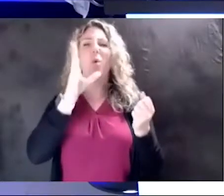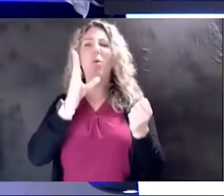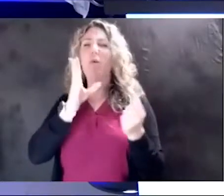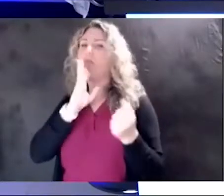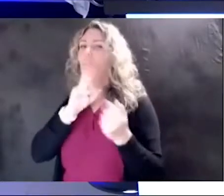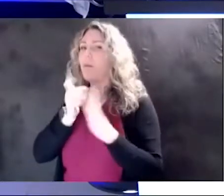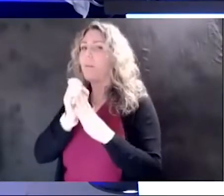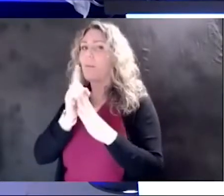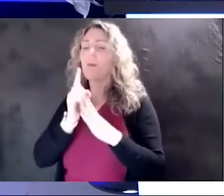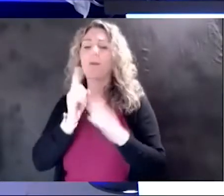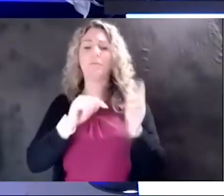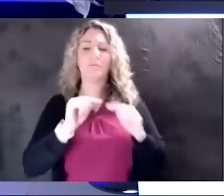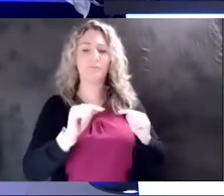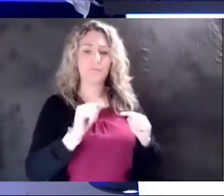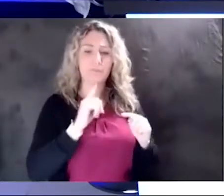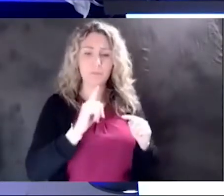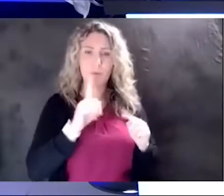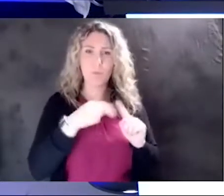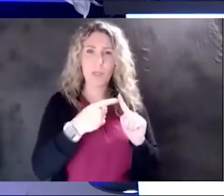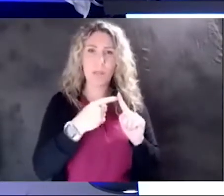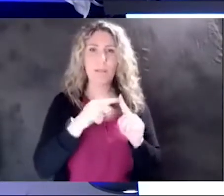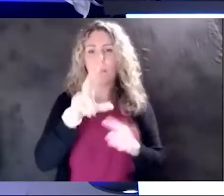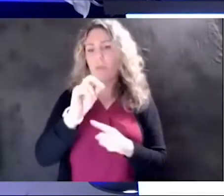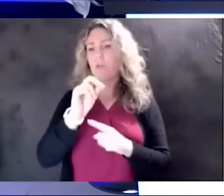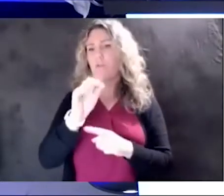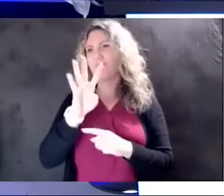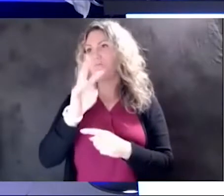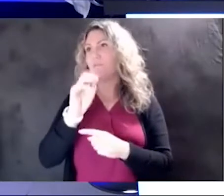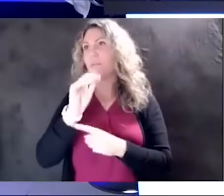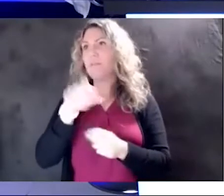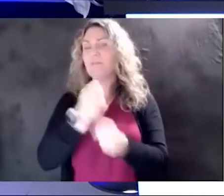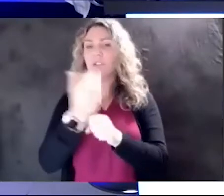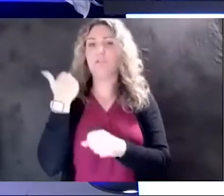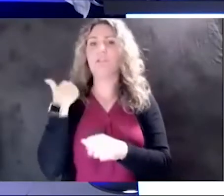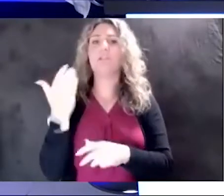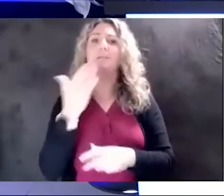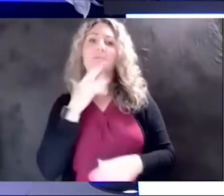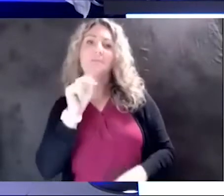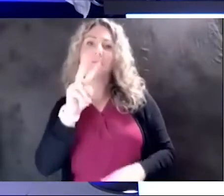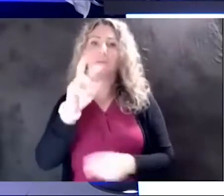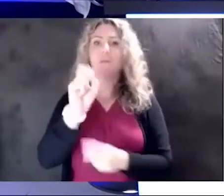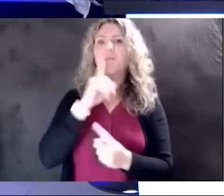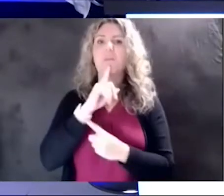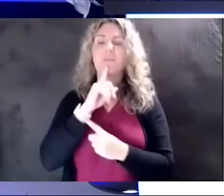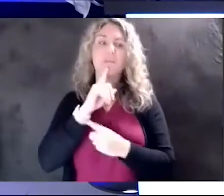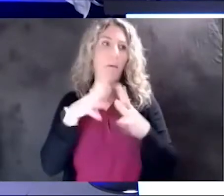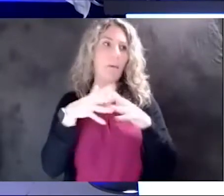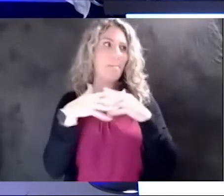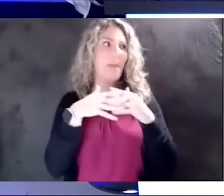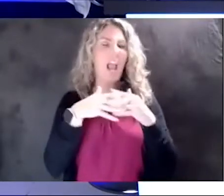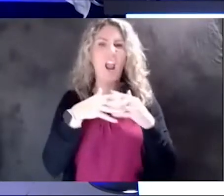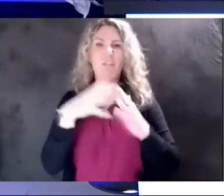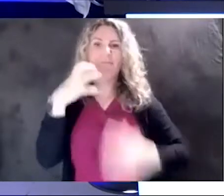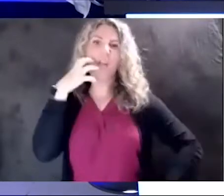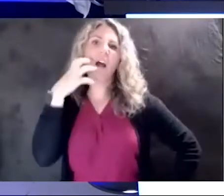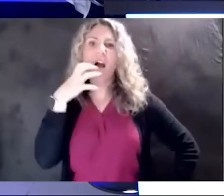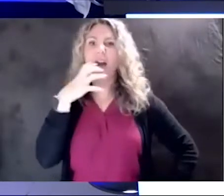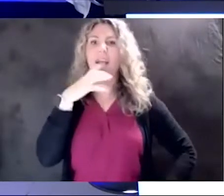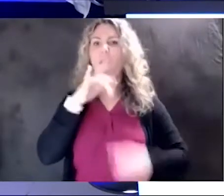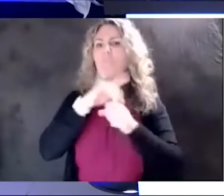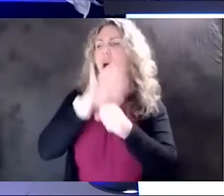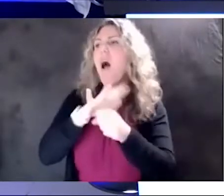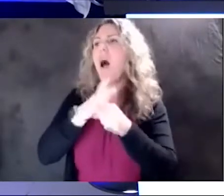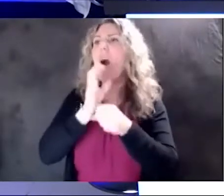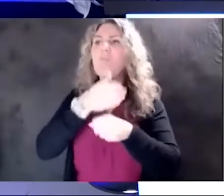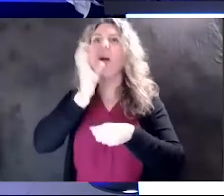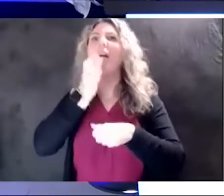Go back, when we go back 30, 40 years ago, kind of the newsflash was America's fat. We eat just too much soda. We're overweight. We